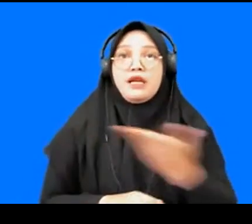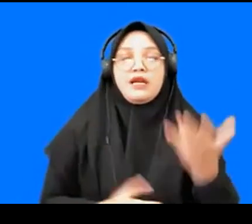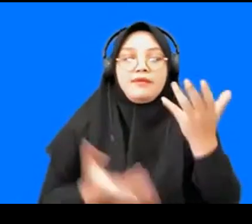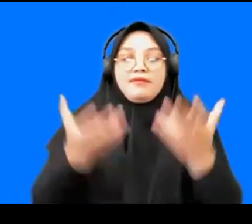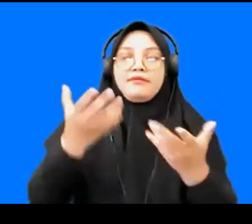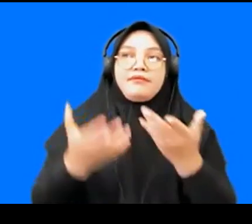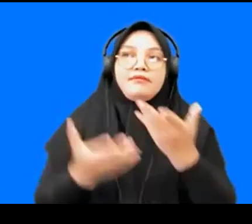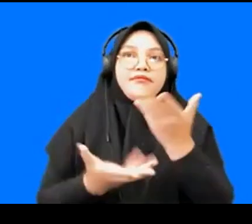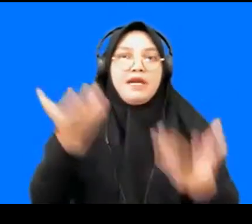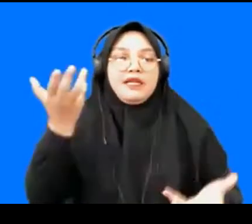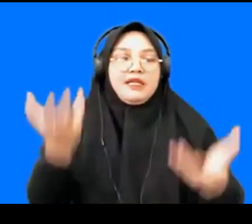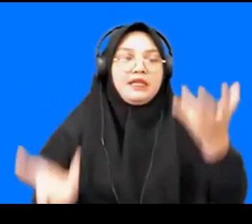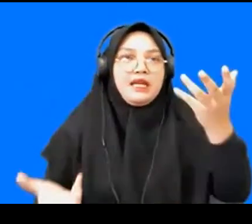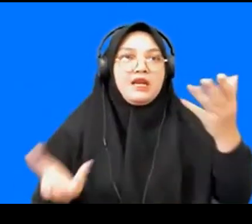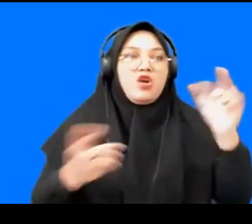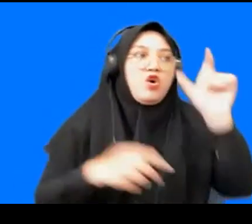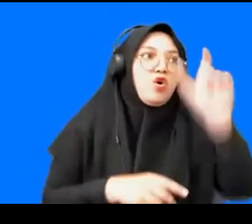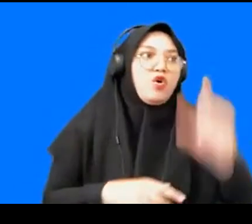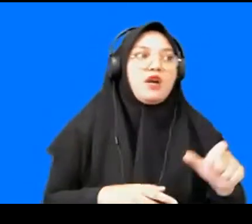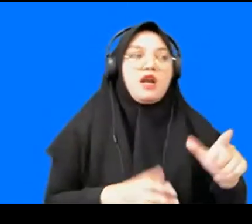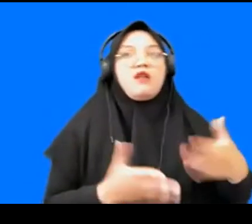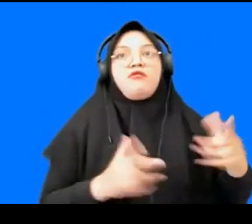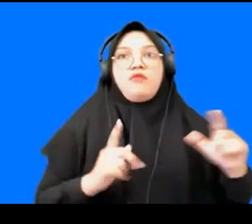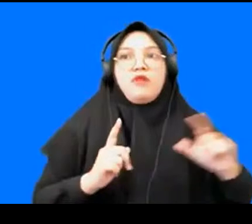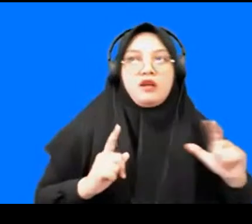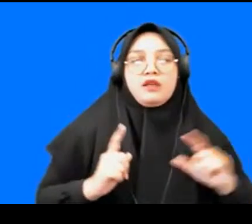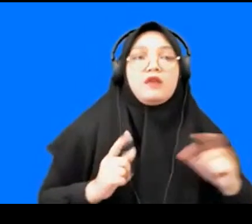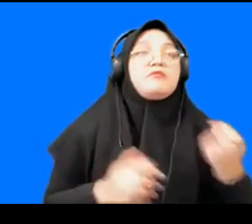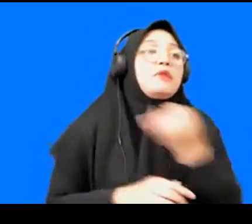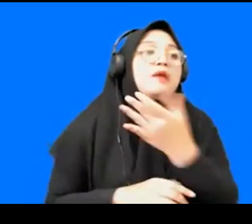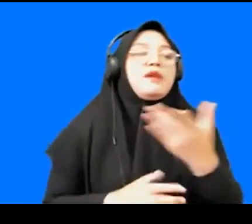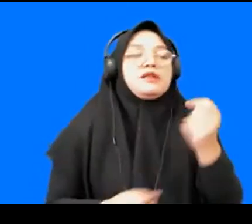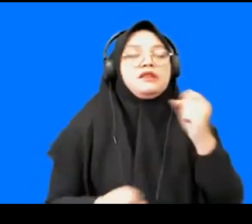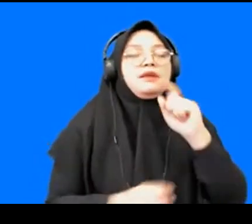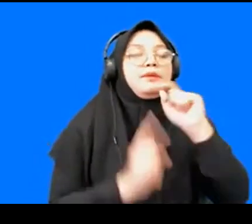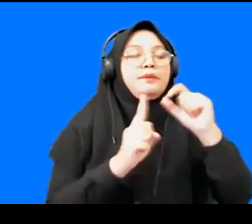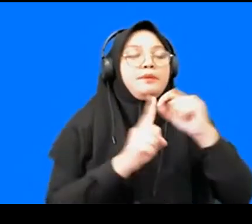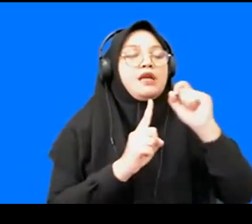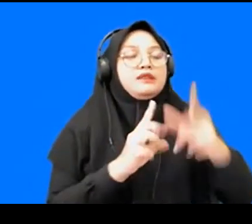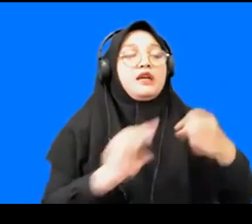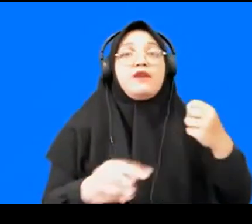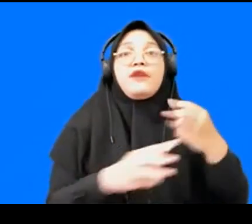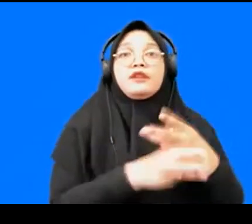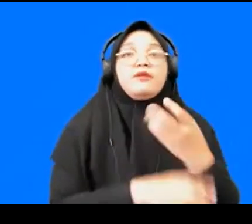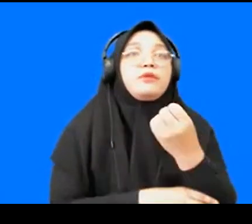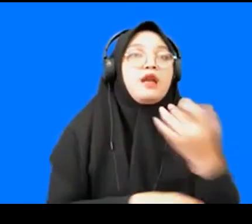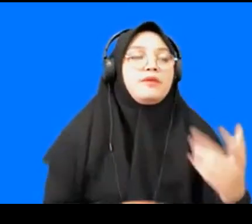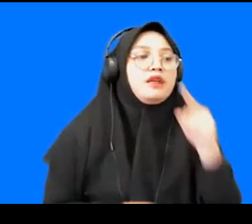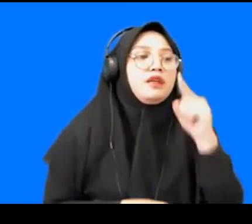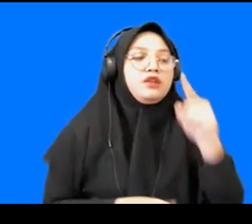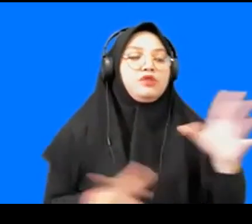Meaning you divide the total amount of taxes that they had paid divided by the amount